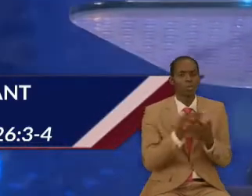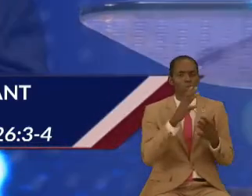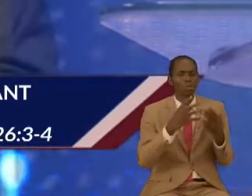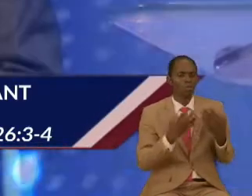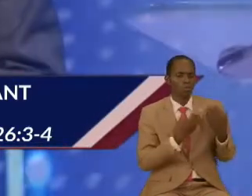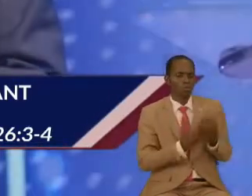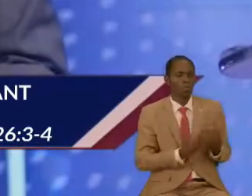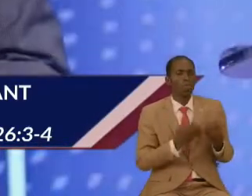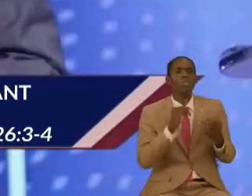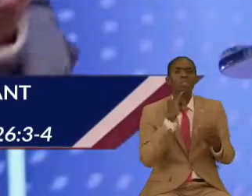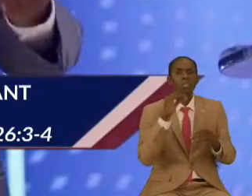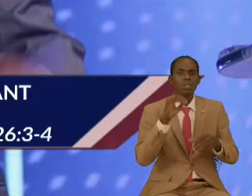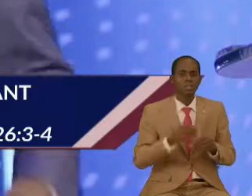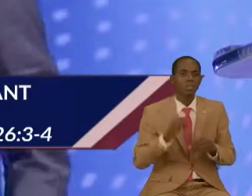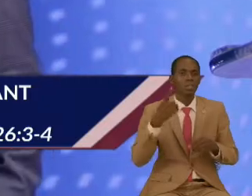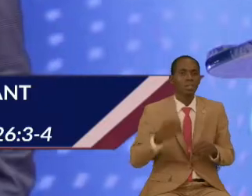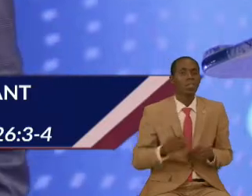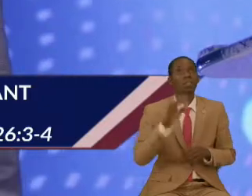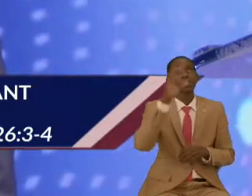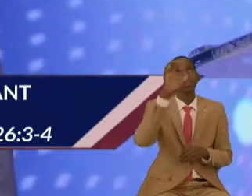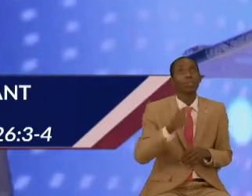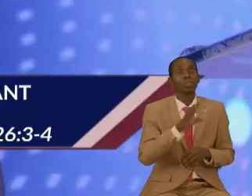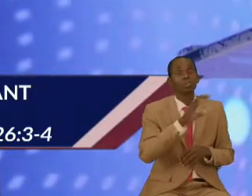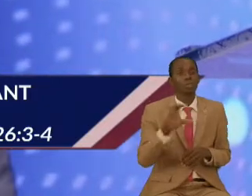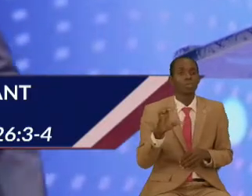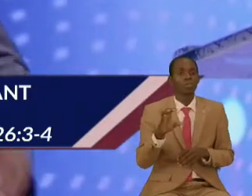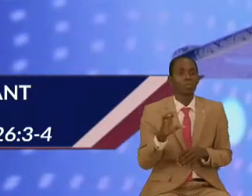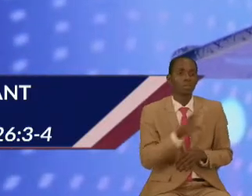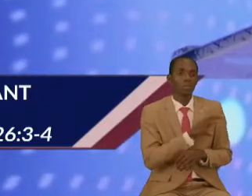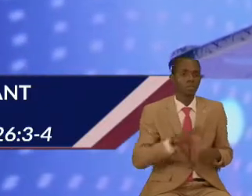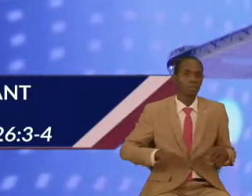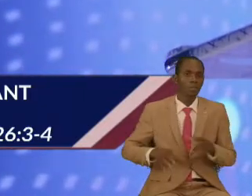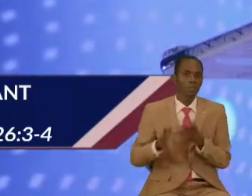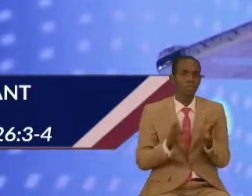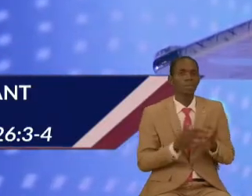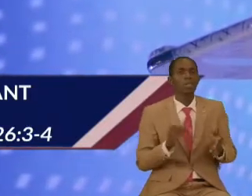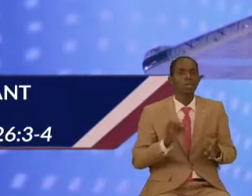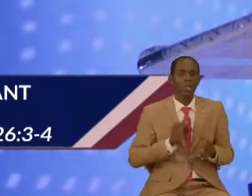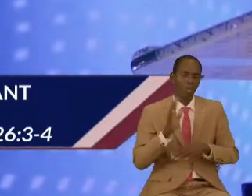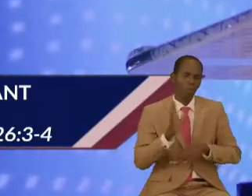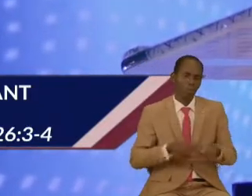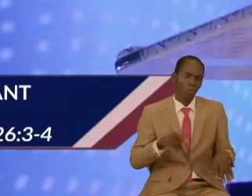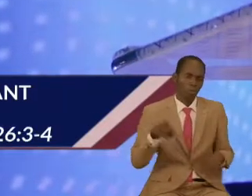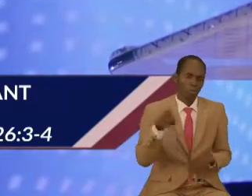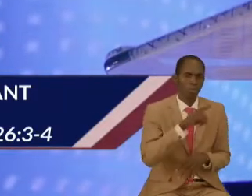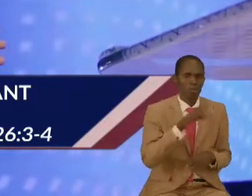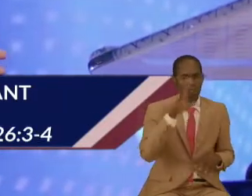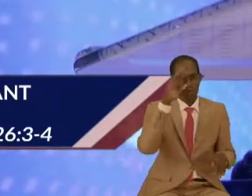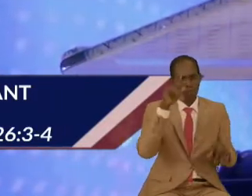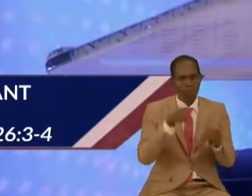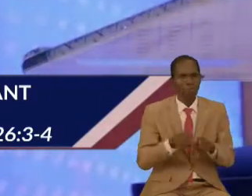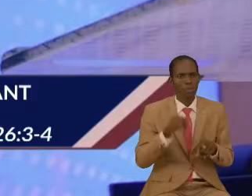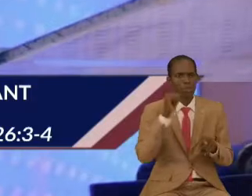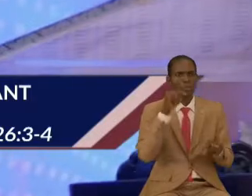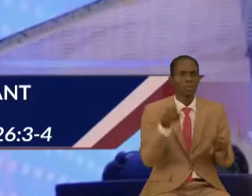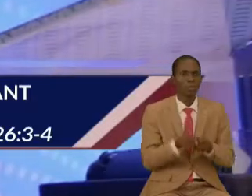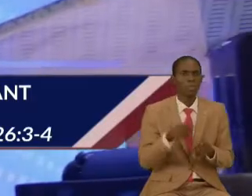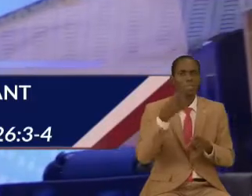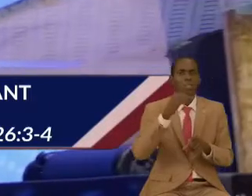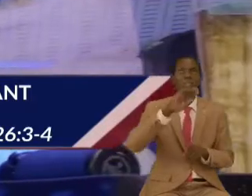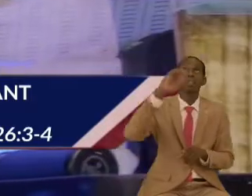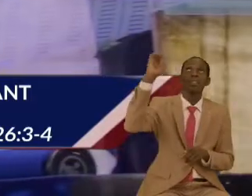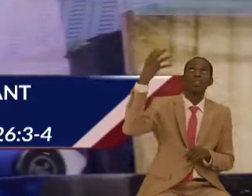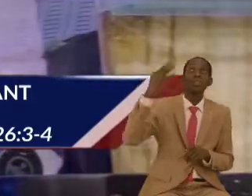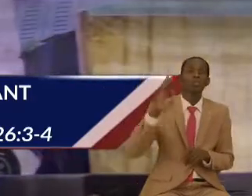in the cross of the Lord Jesus Christ, I call you brethren, the grace of our Lord Jesus